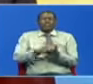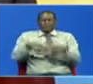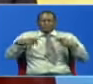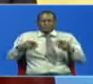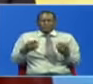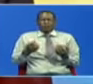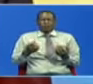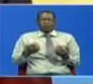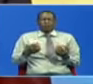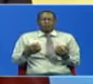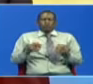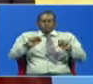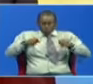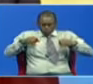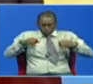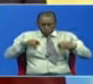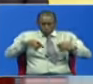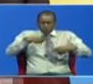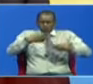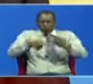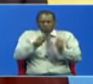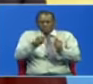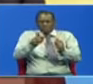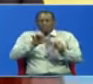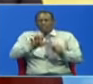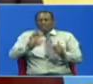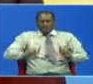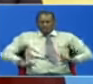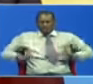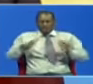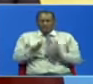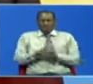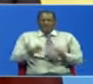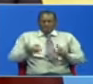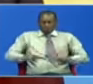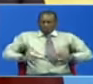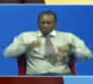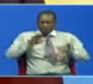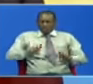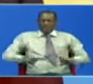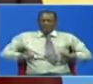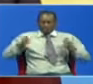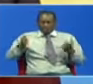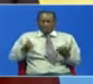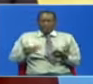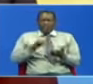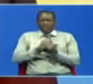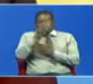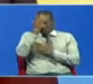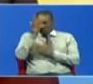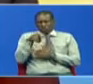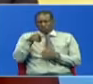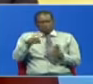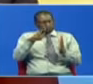follow their livelihoods and be able to live their lives. And that is why these